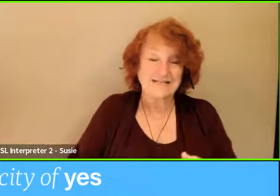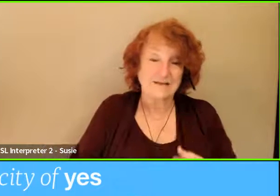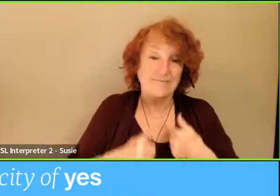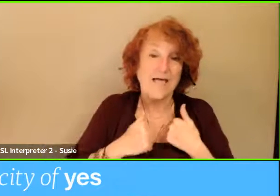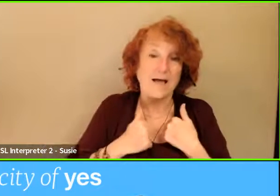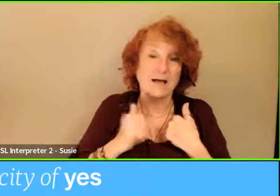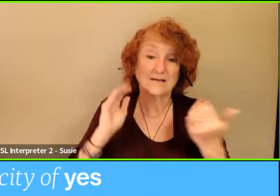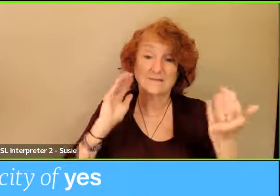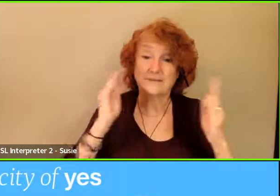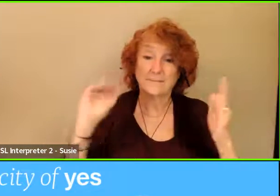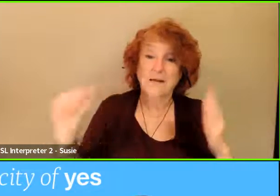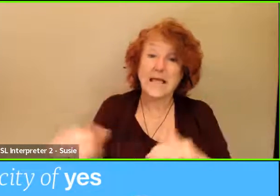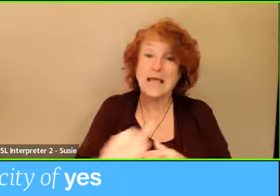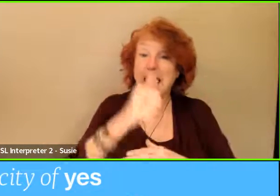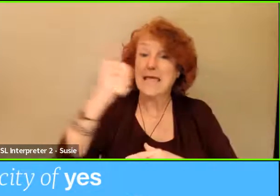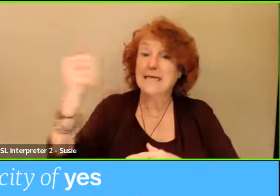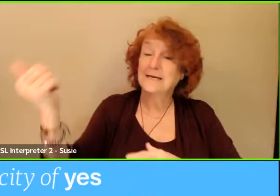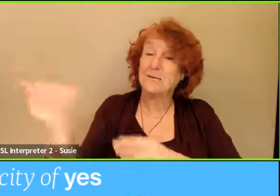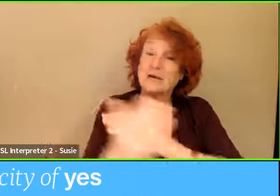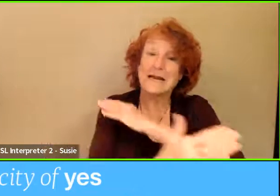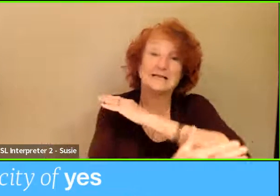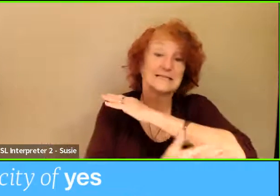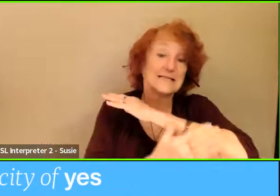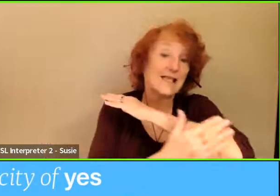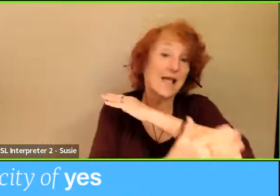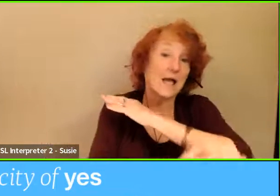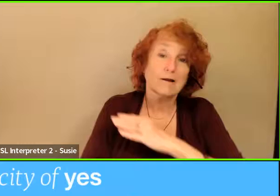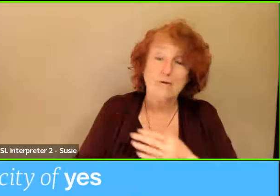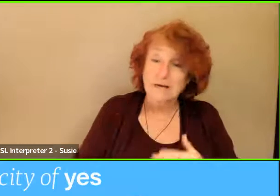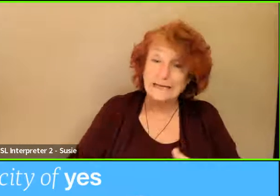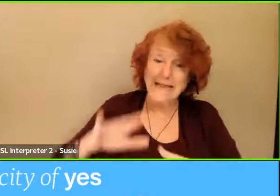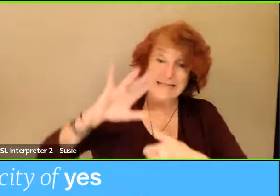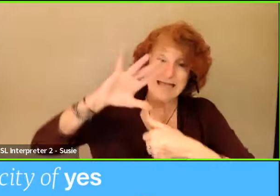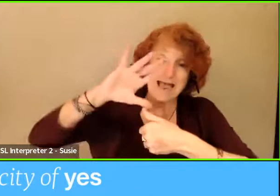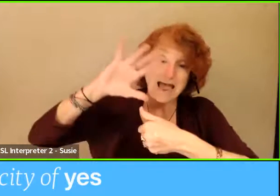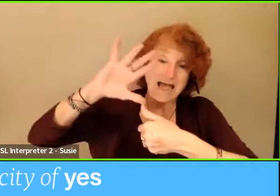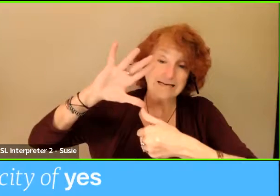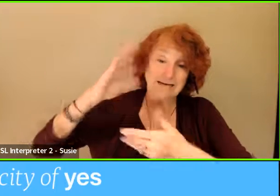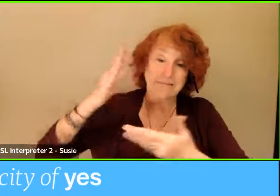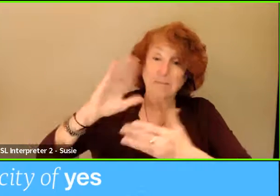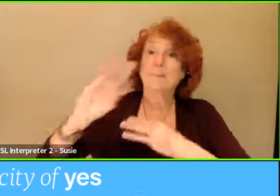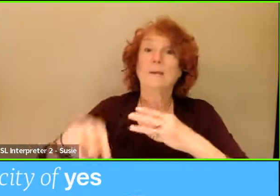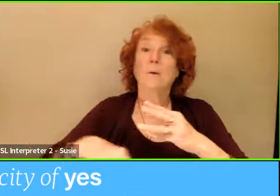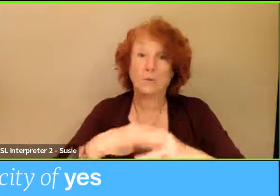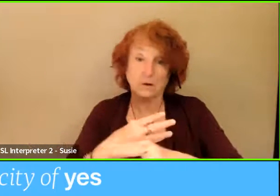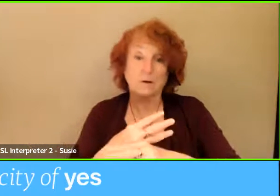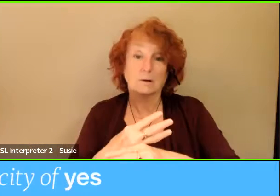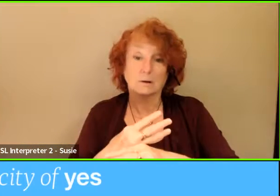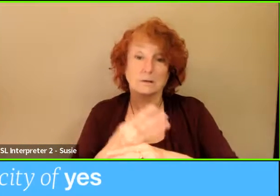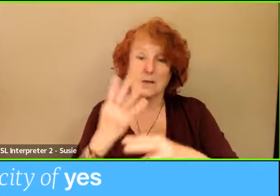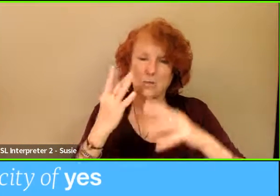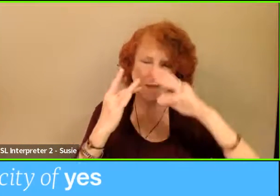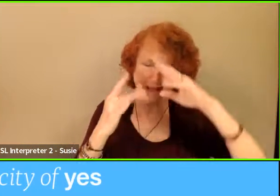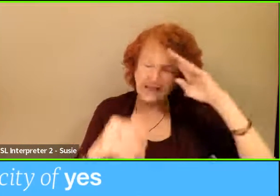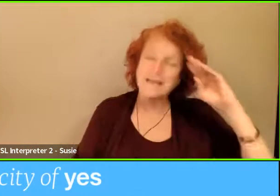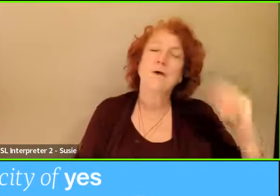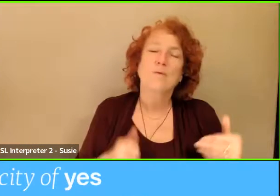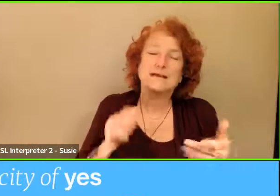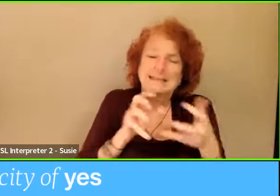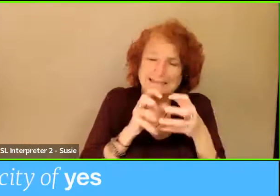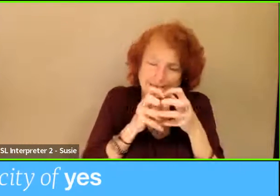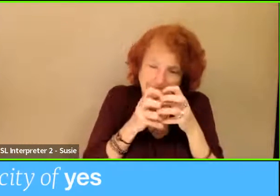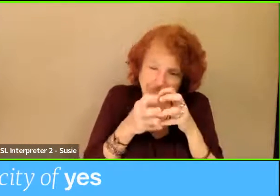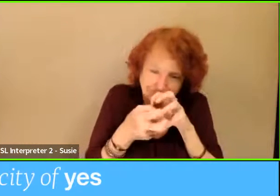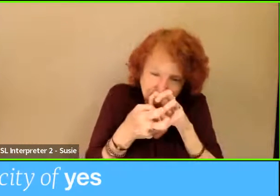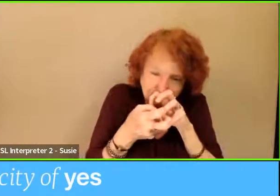anybody in the country, in the continent, maybe the world? Because we live relatively densely,